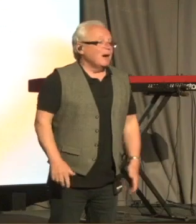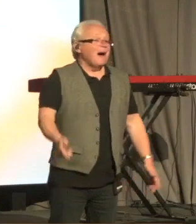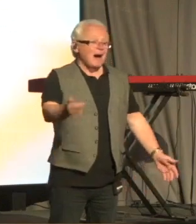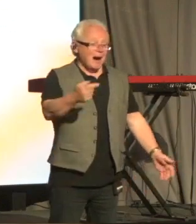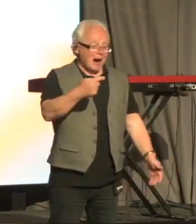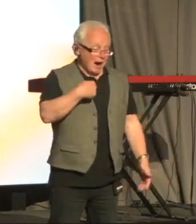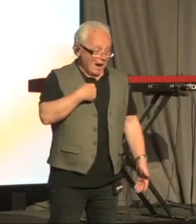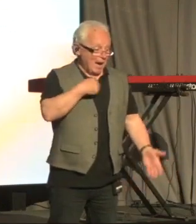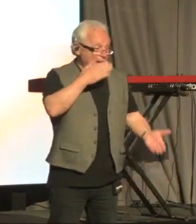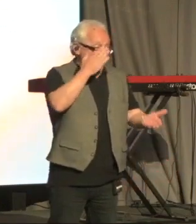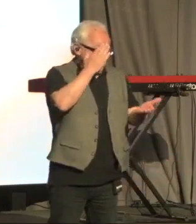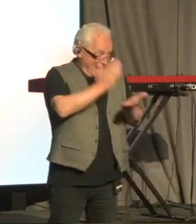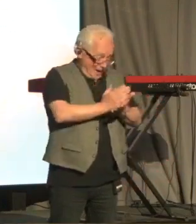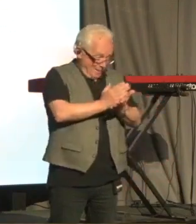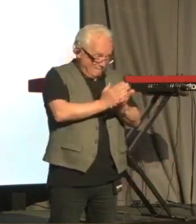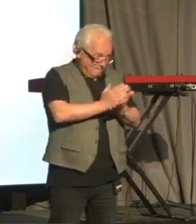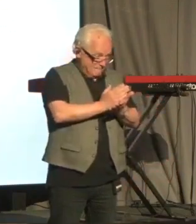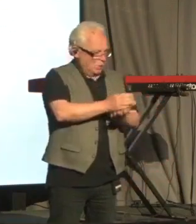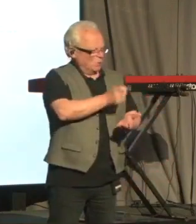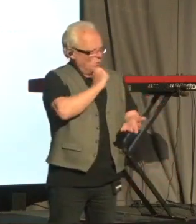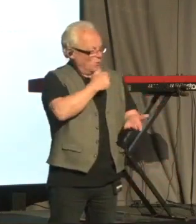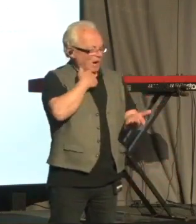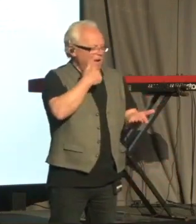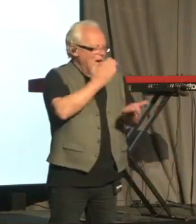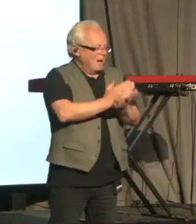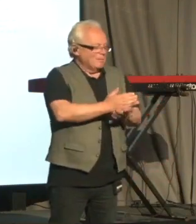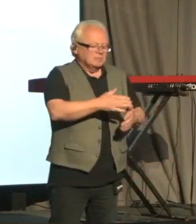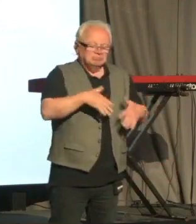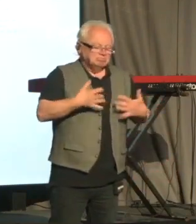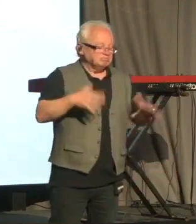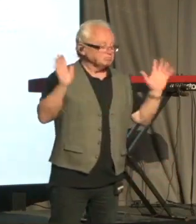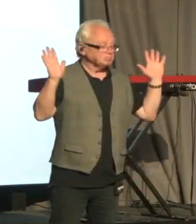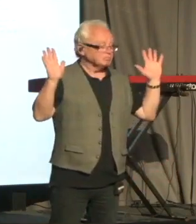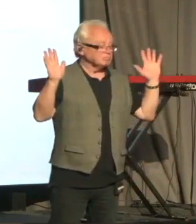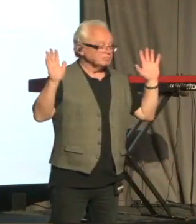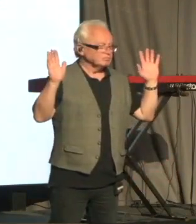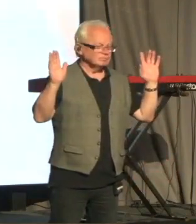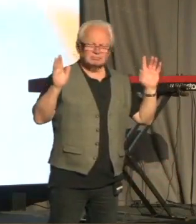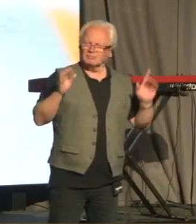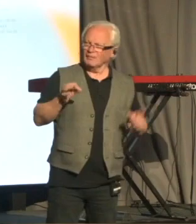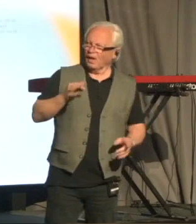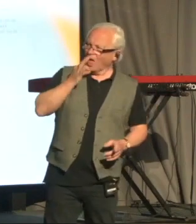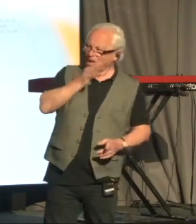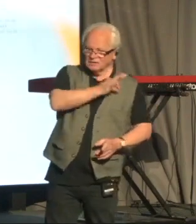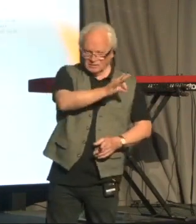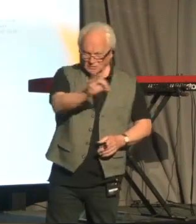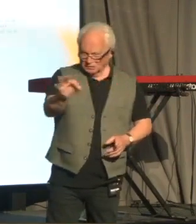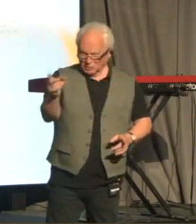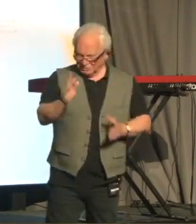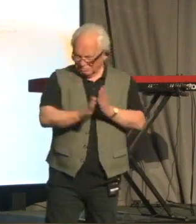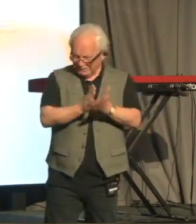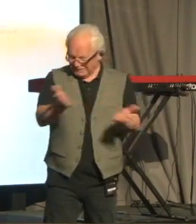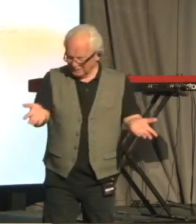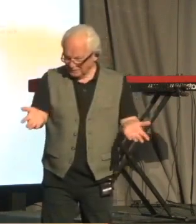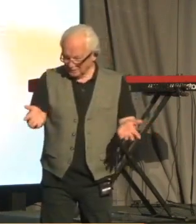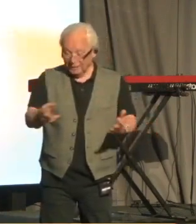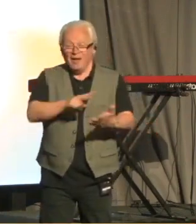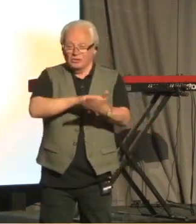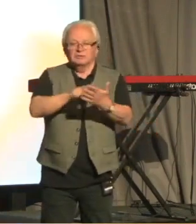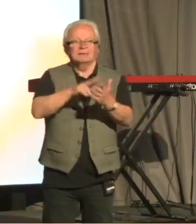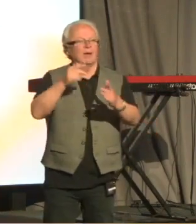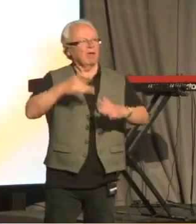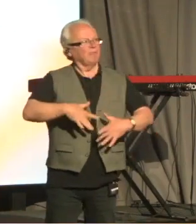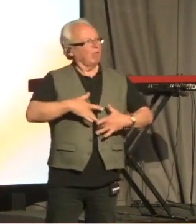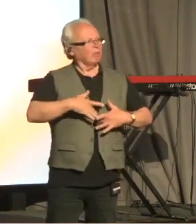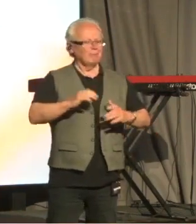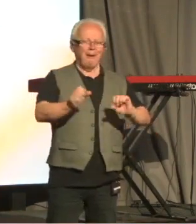I am who I am." What does that even mean? We read that and it feels so powerful. We're like, what